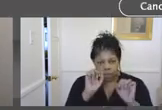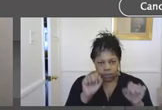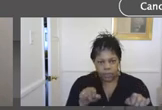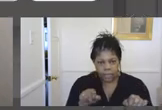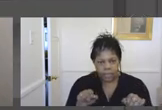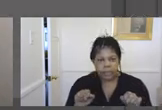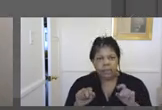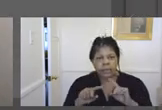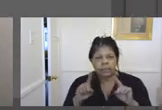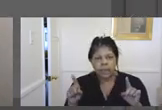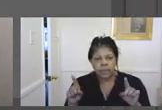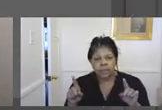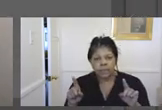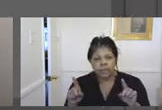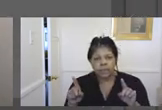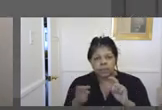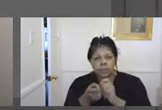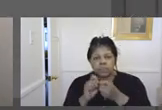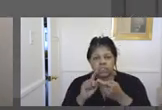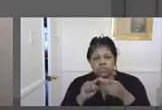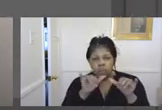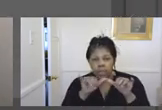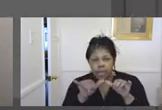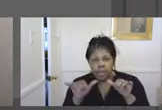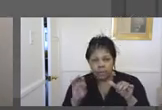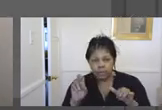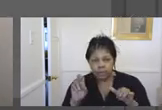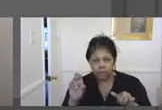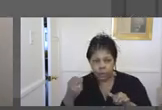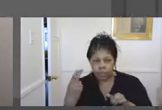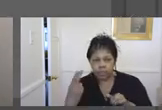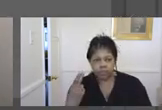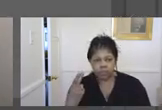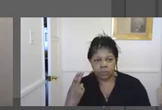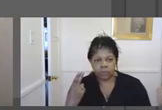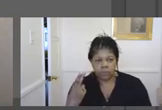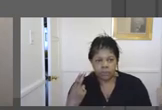comes, that little dialog box comes up, we'll name it lights.